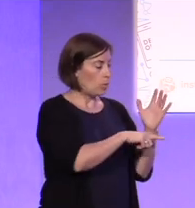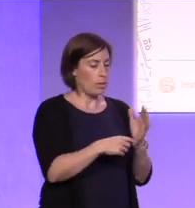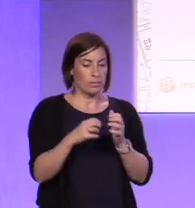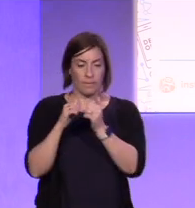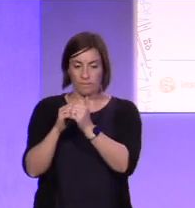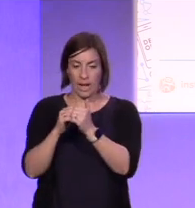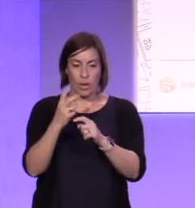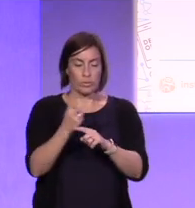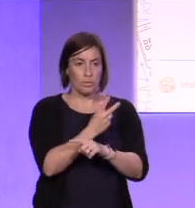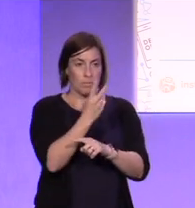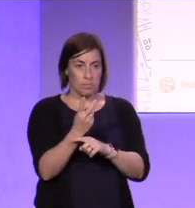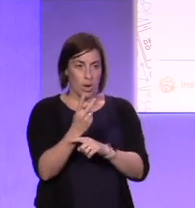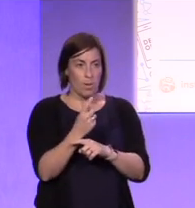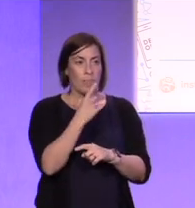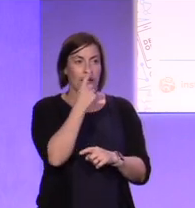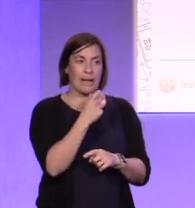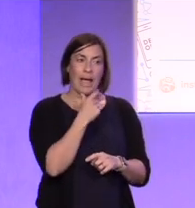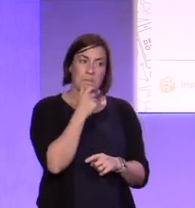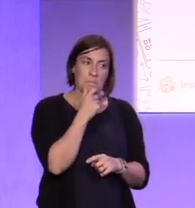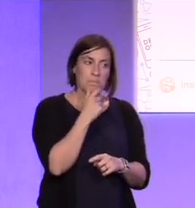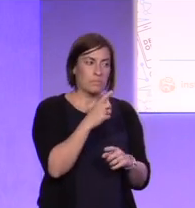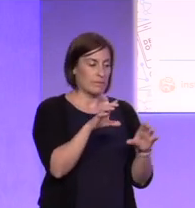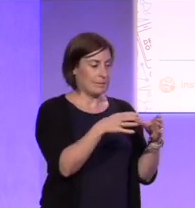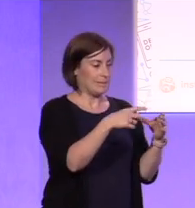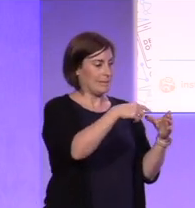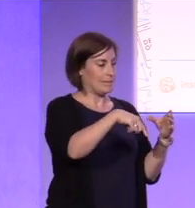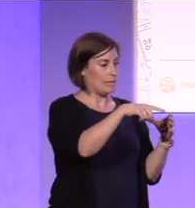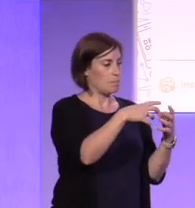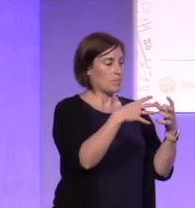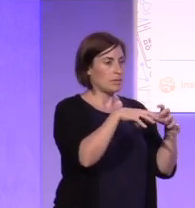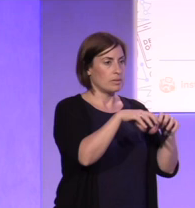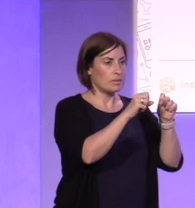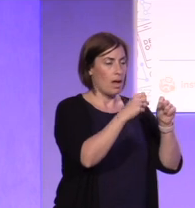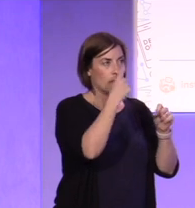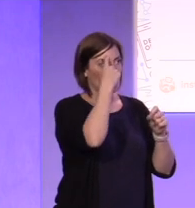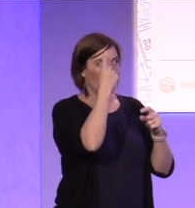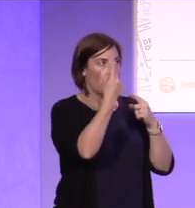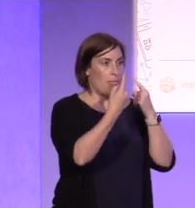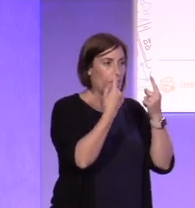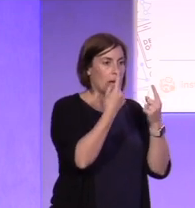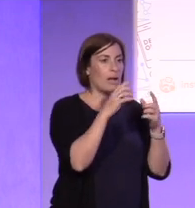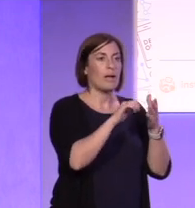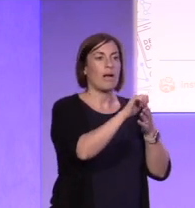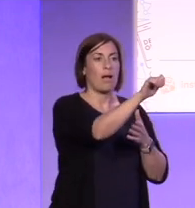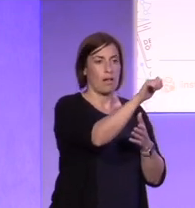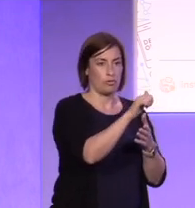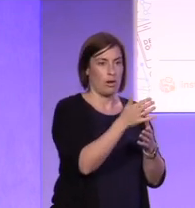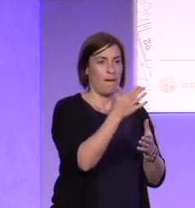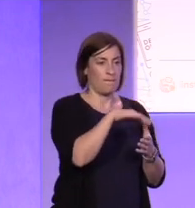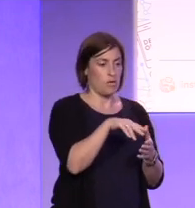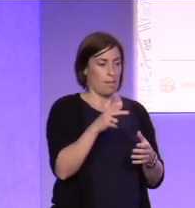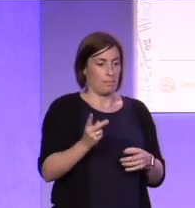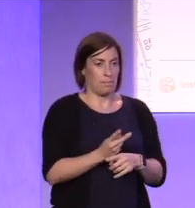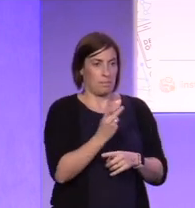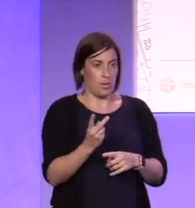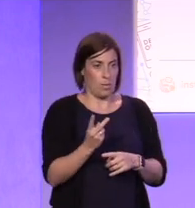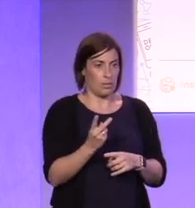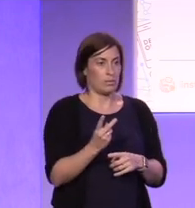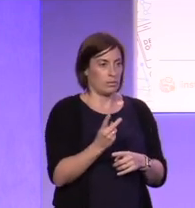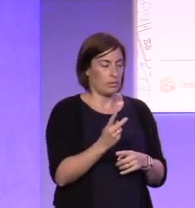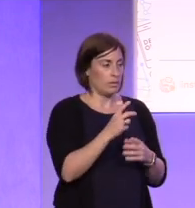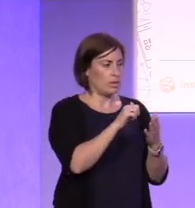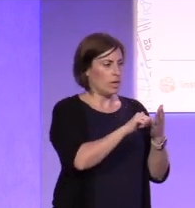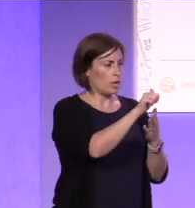we were able to do was to start to develop our team's culture. Now, this culture started off very quiet. It was very quietly